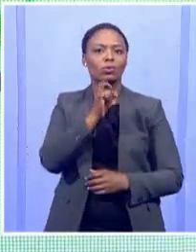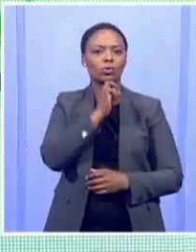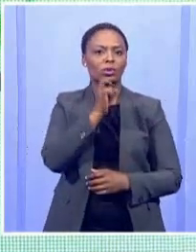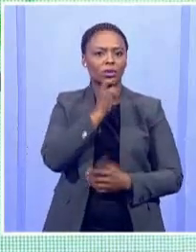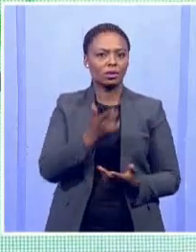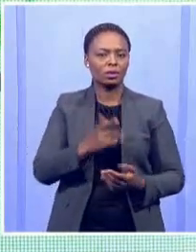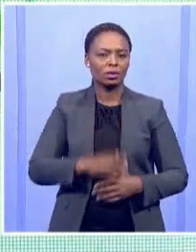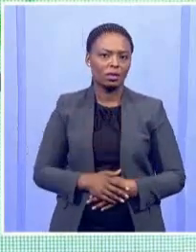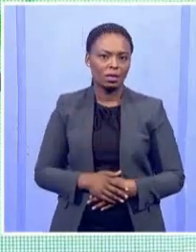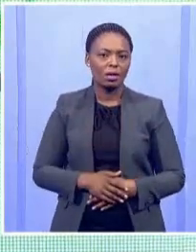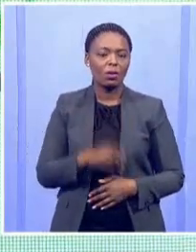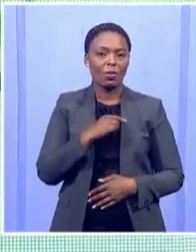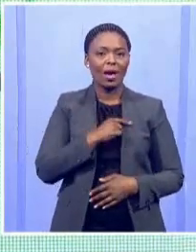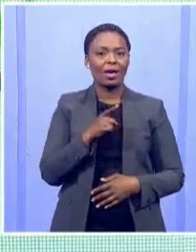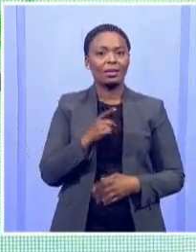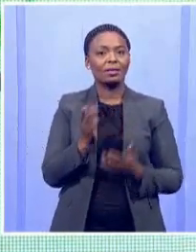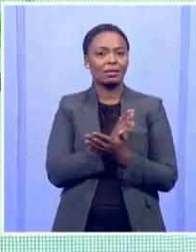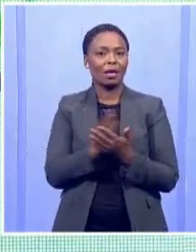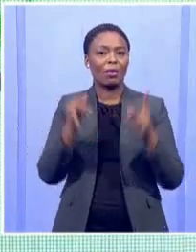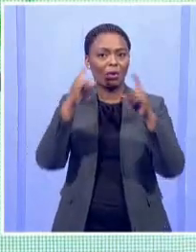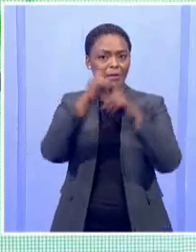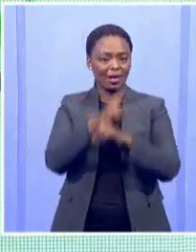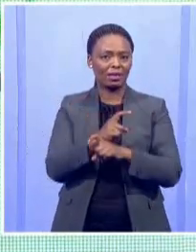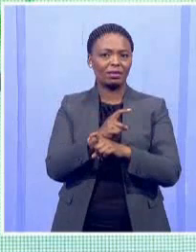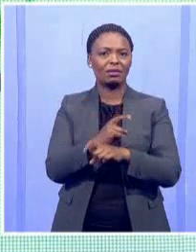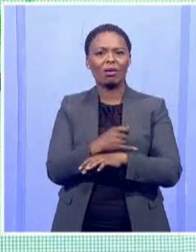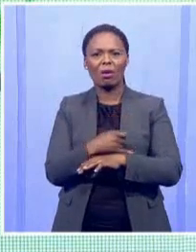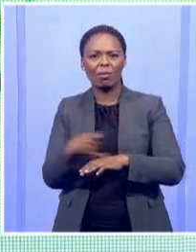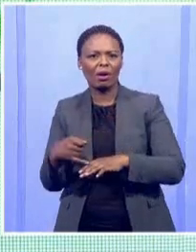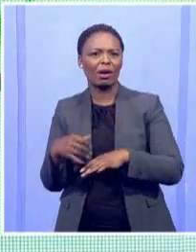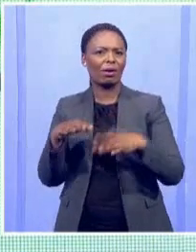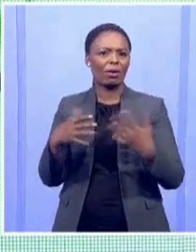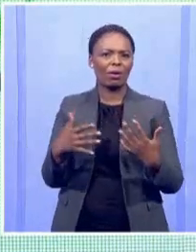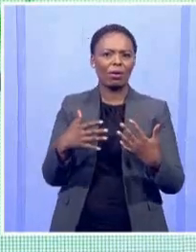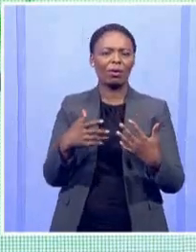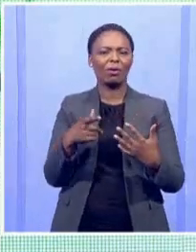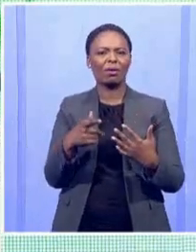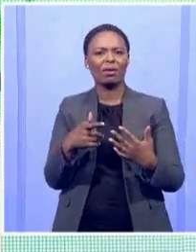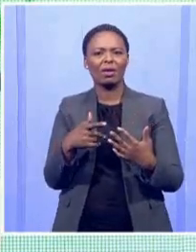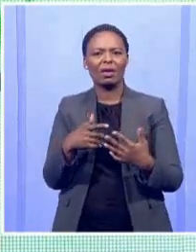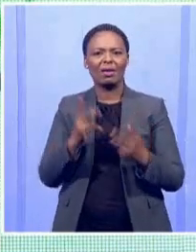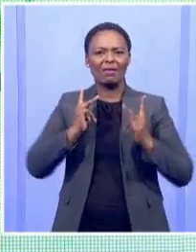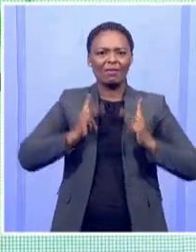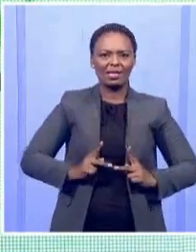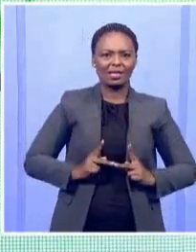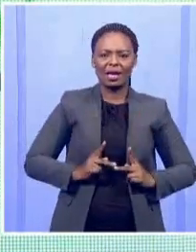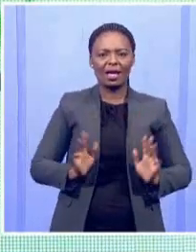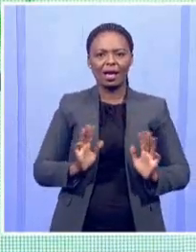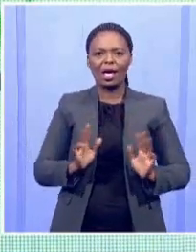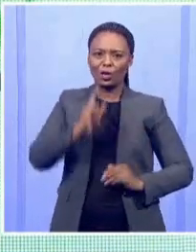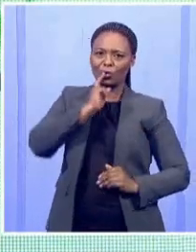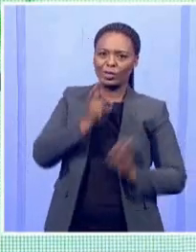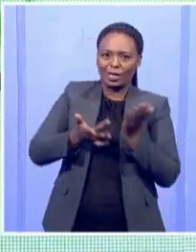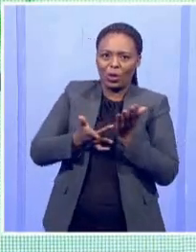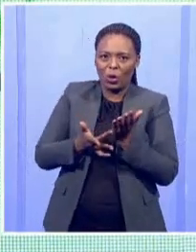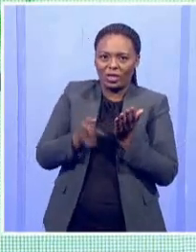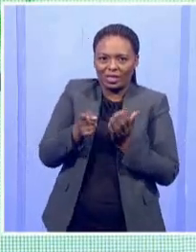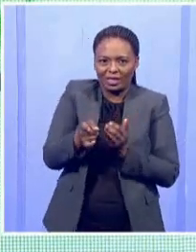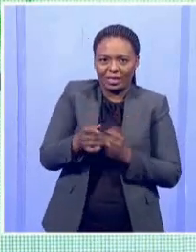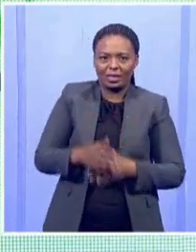Very complex procedures can be done under supervision, not necessarily physical supervision,